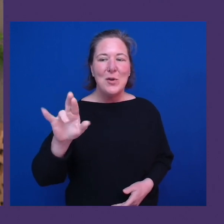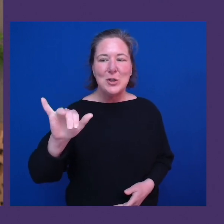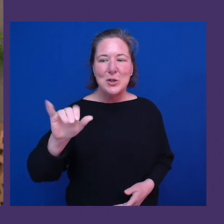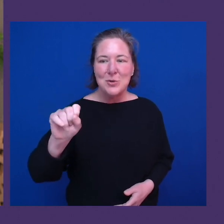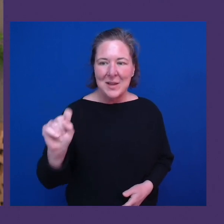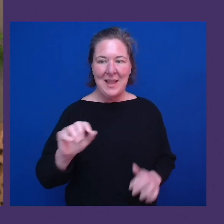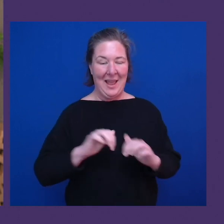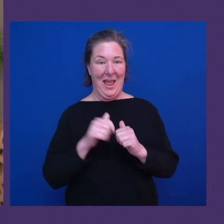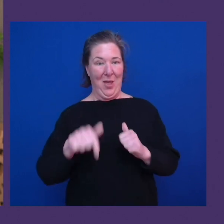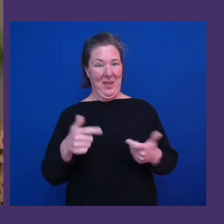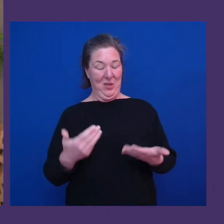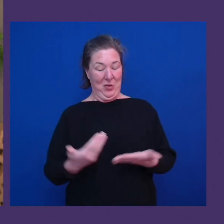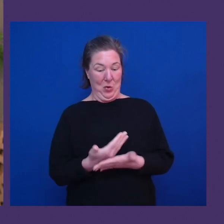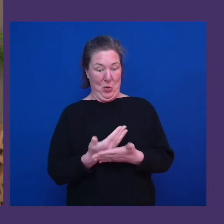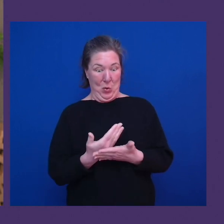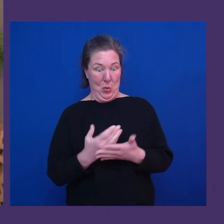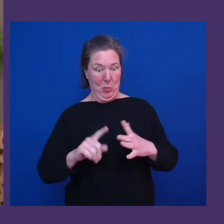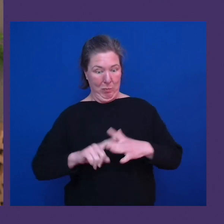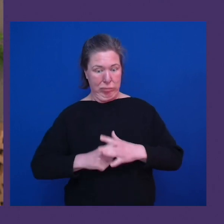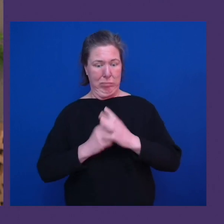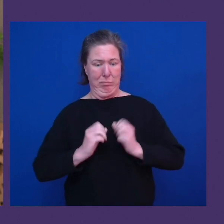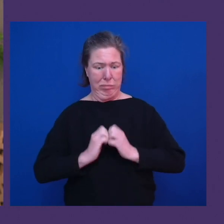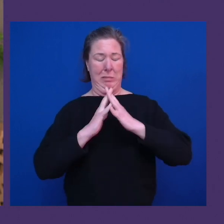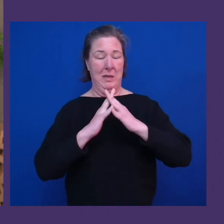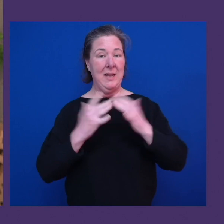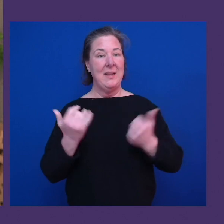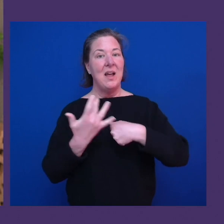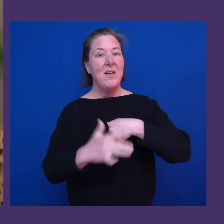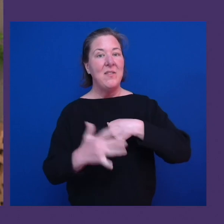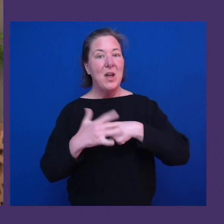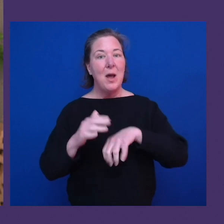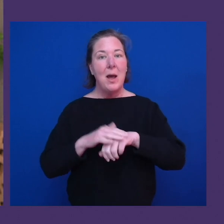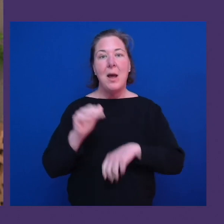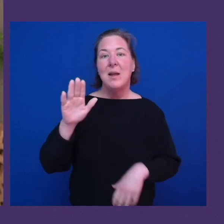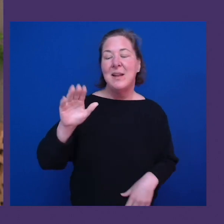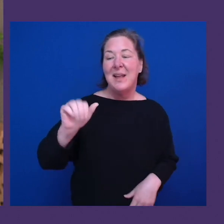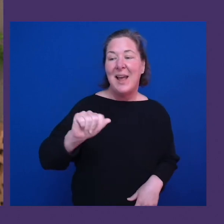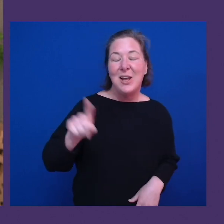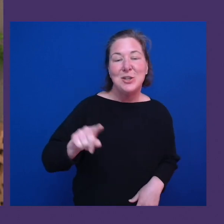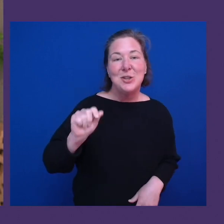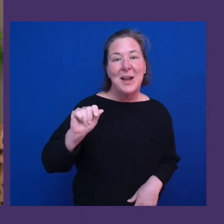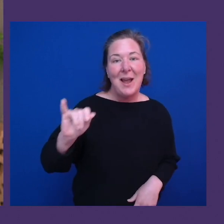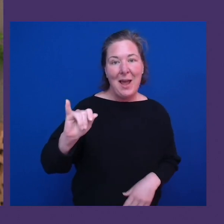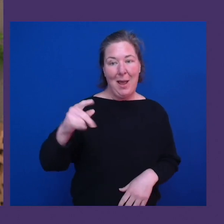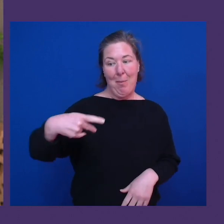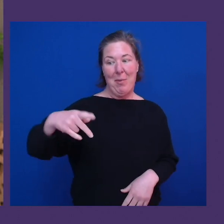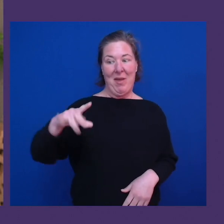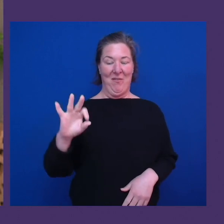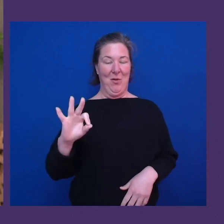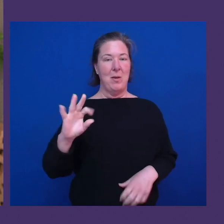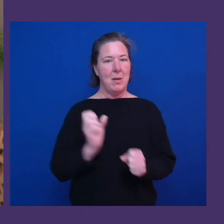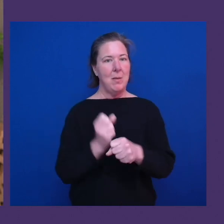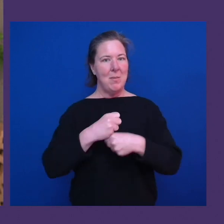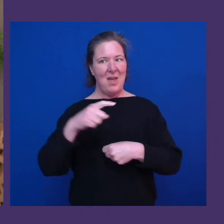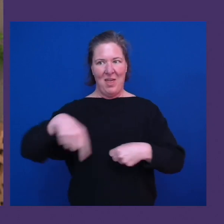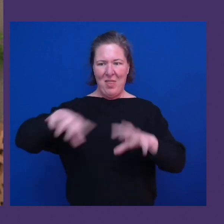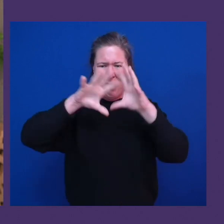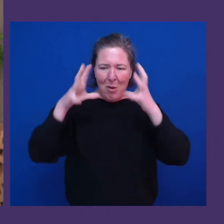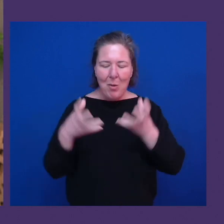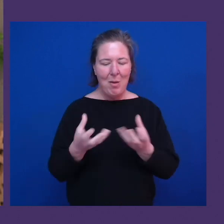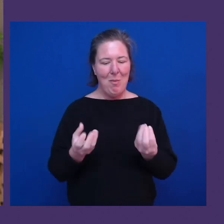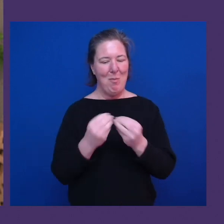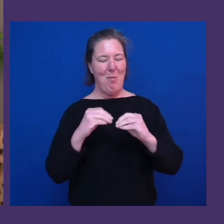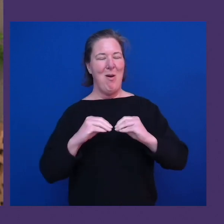in AI that are now available on the Azure AI platform can make the world a more accessible place